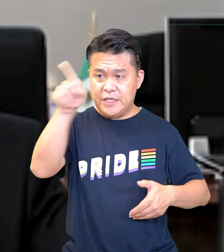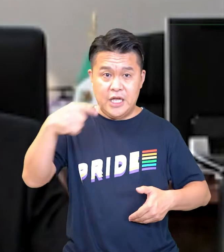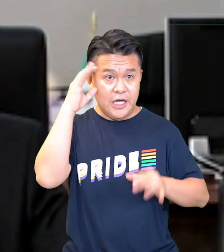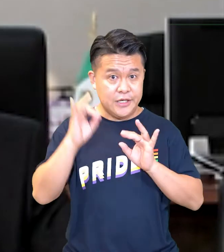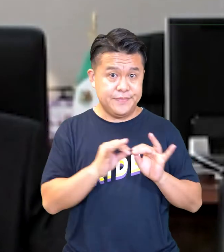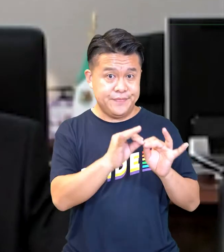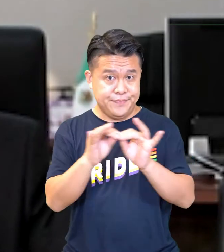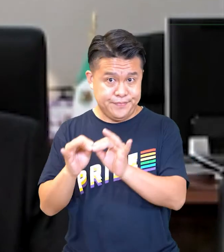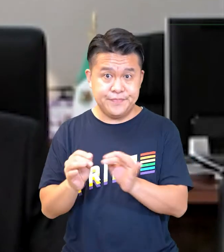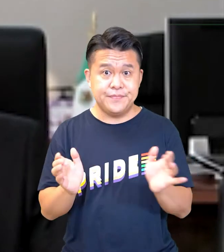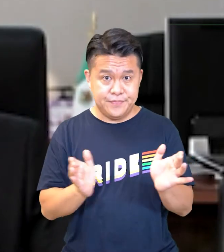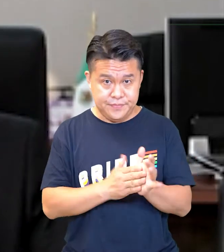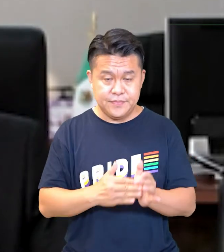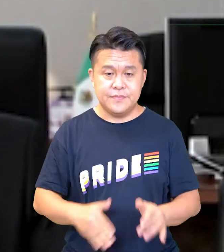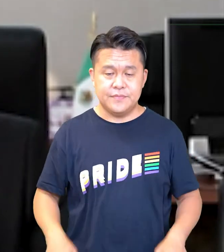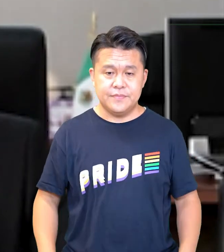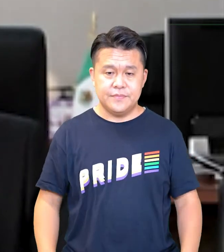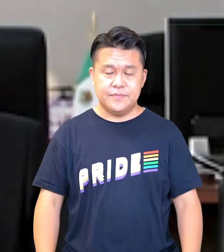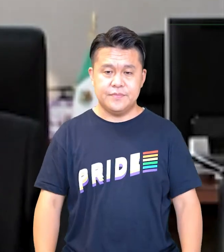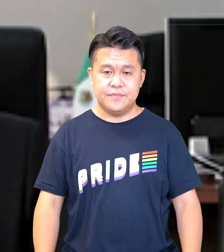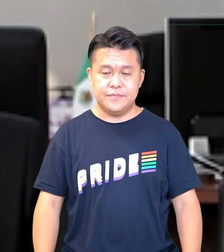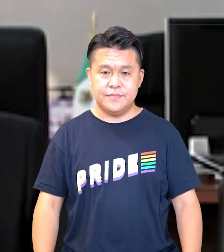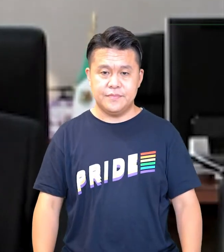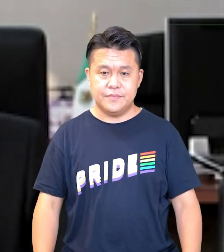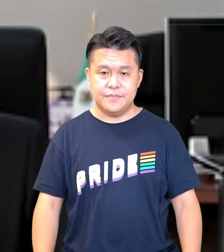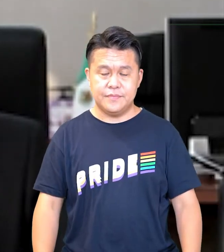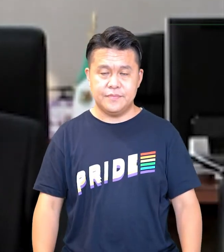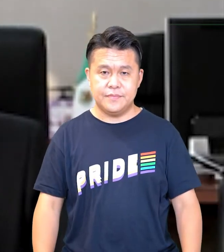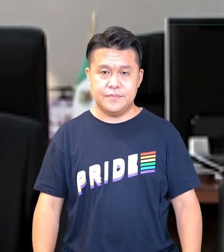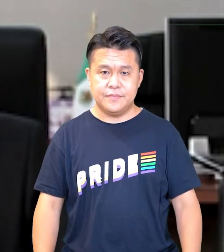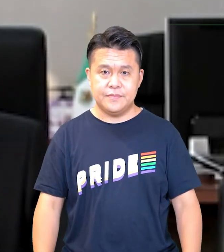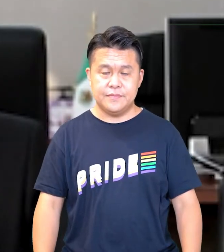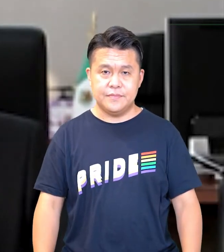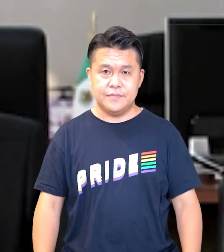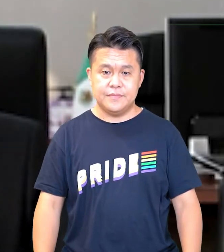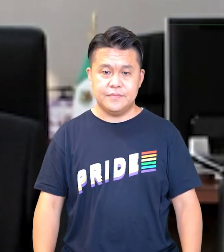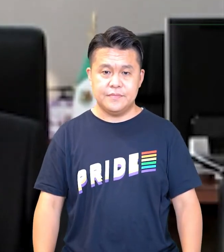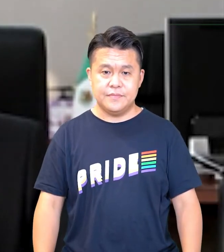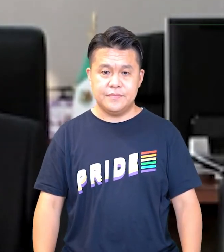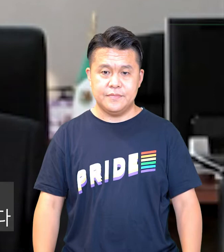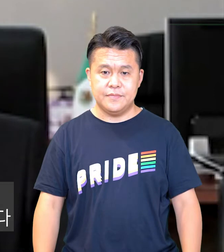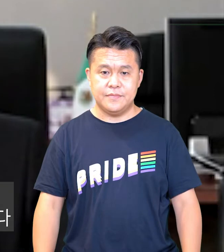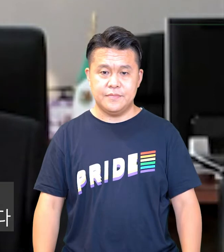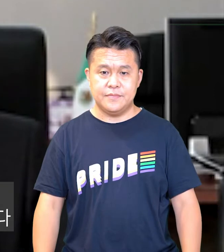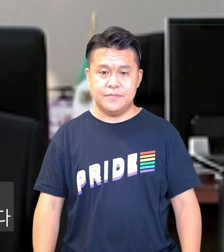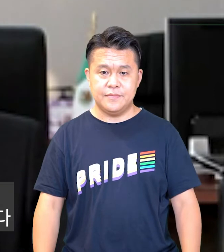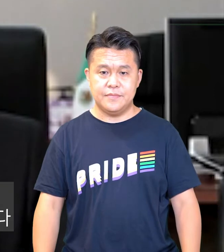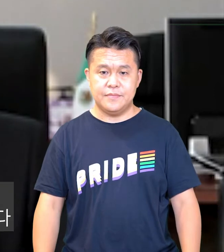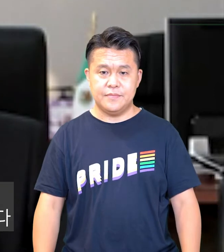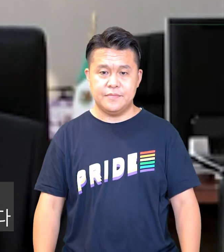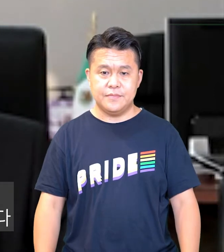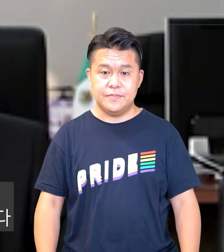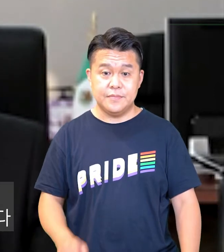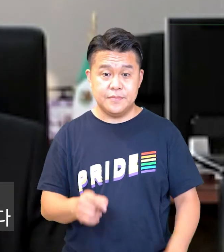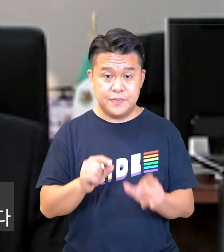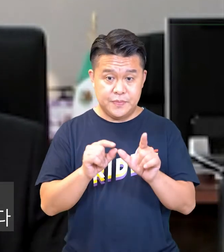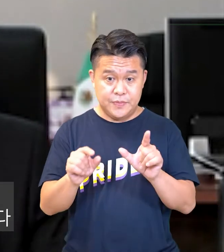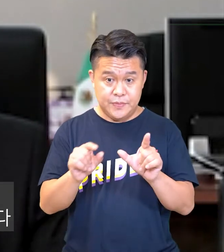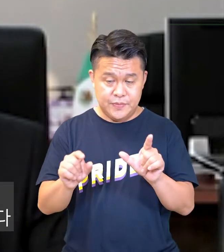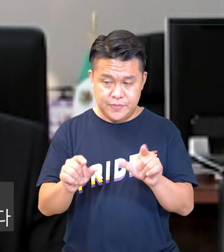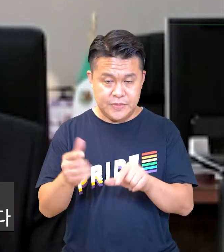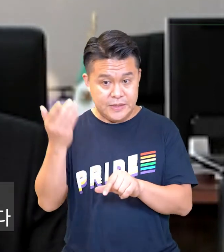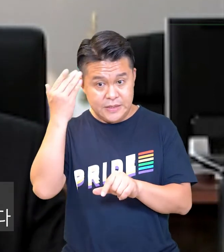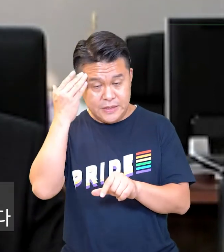principle that discrimination should have to be outlawed. Based on that